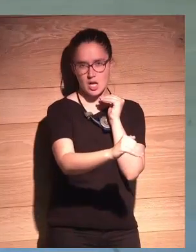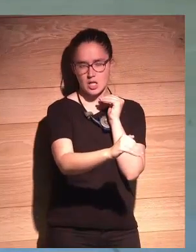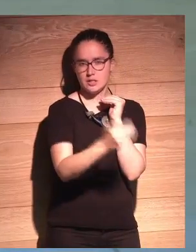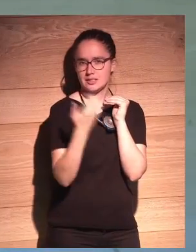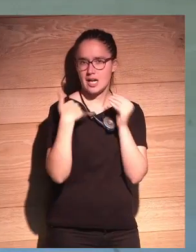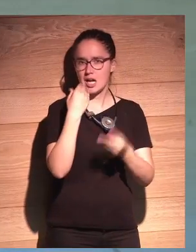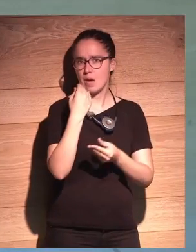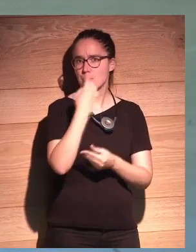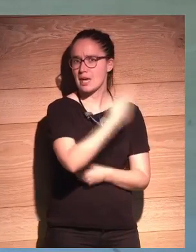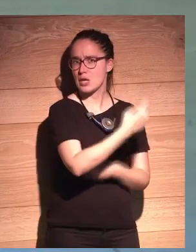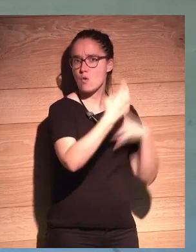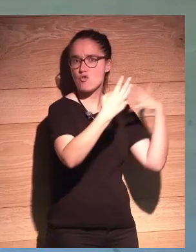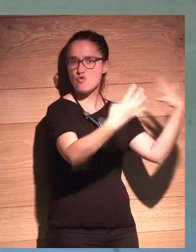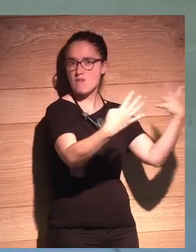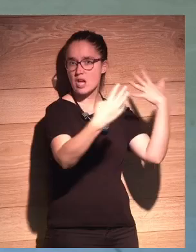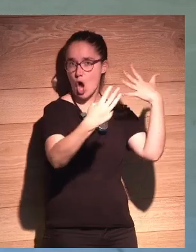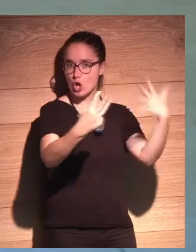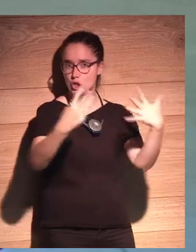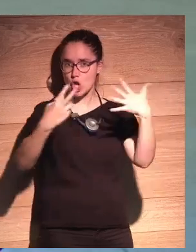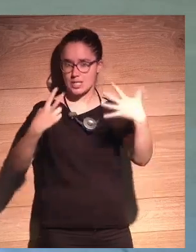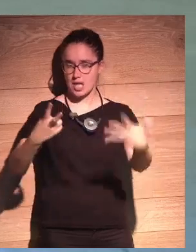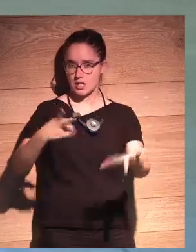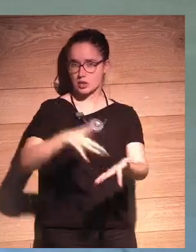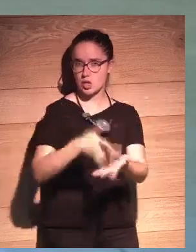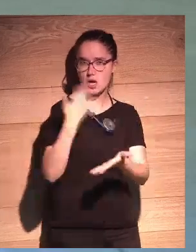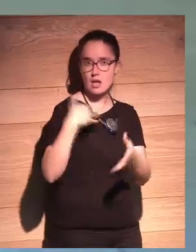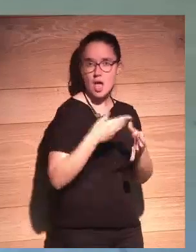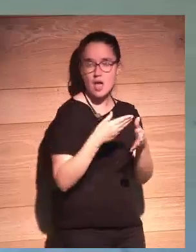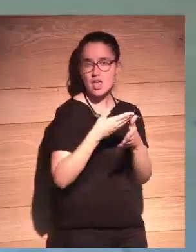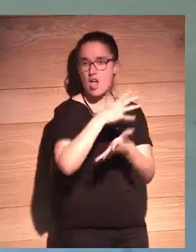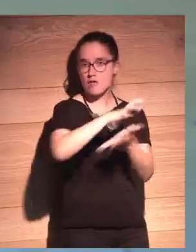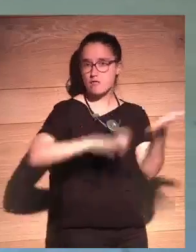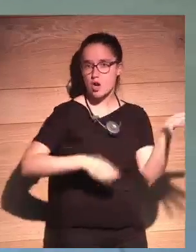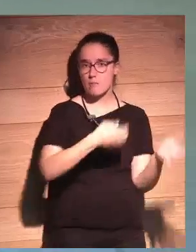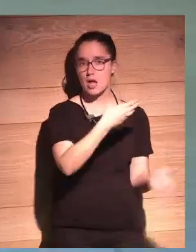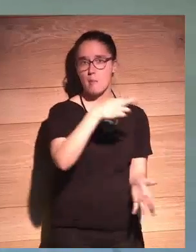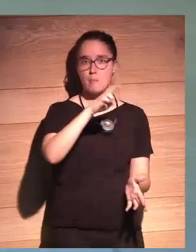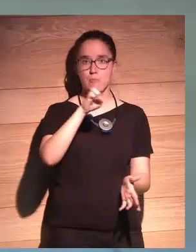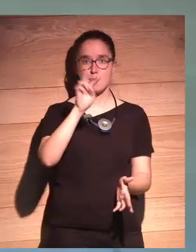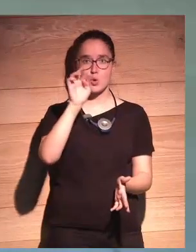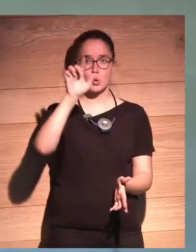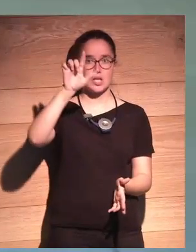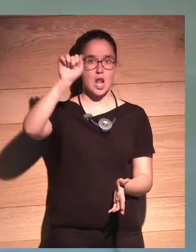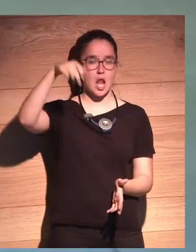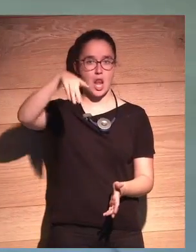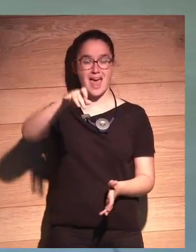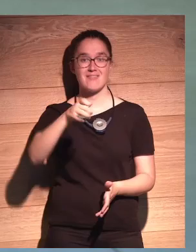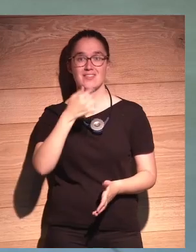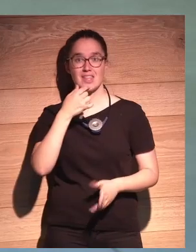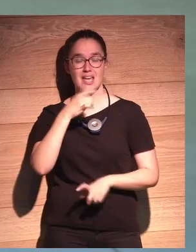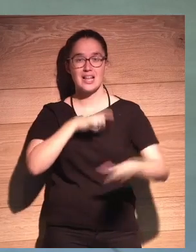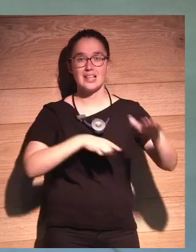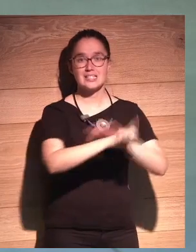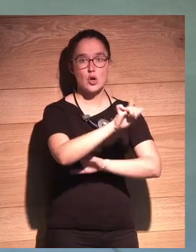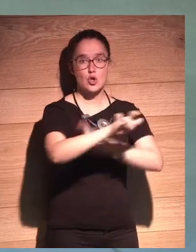human sustainable development that was created in 1987 in the Brundtland Report said